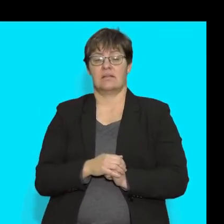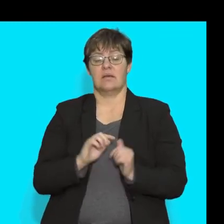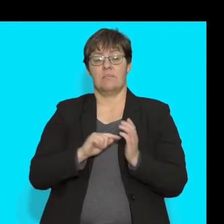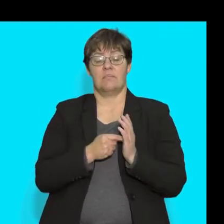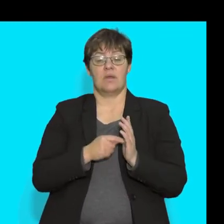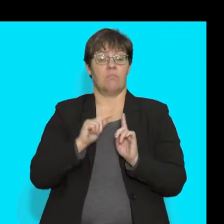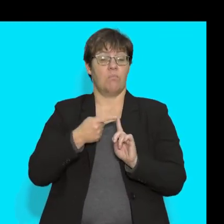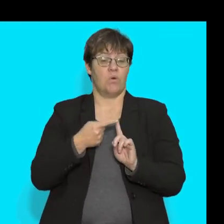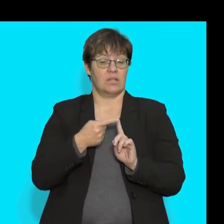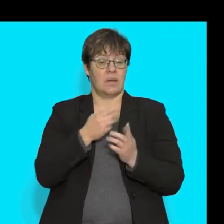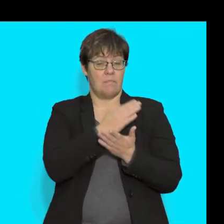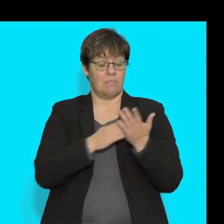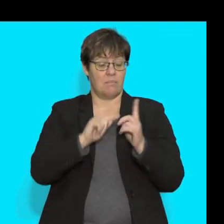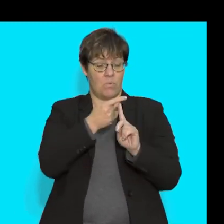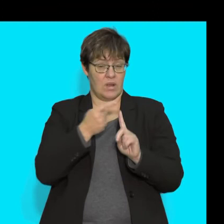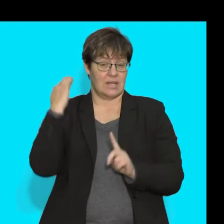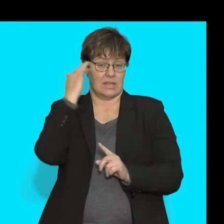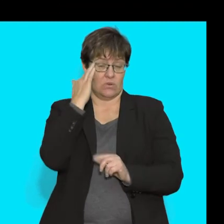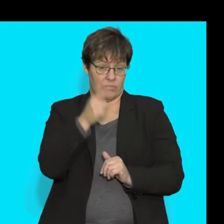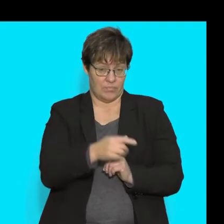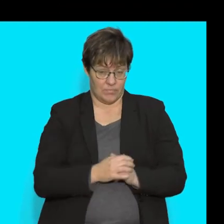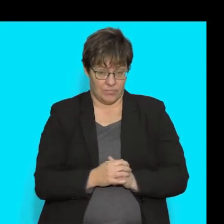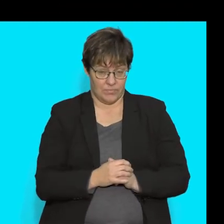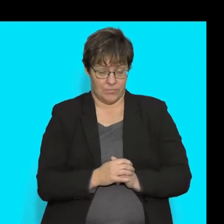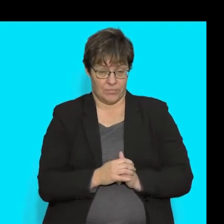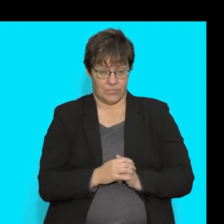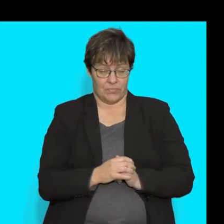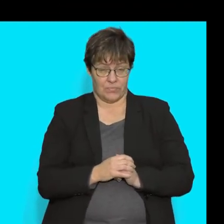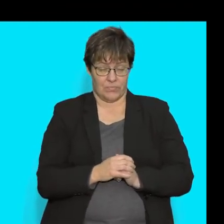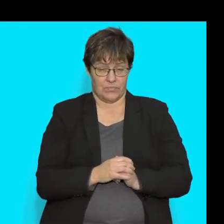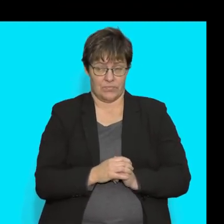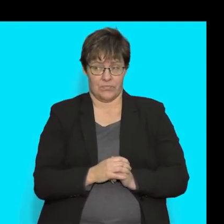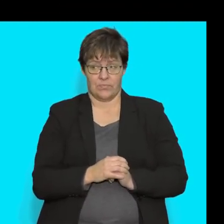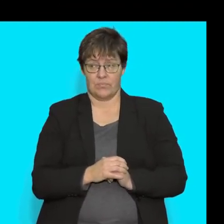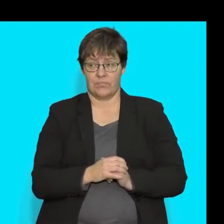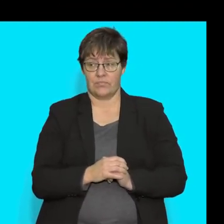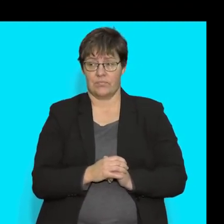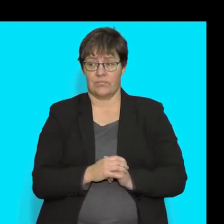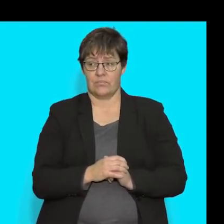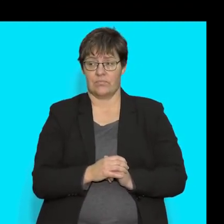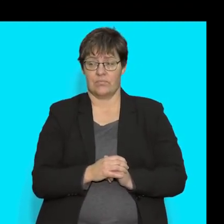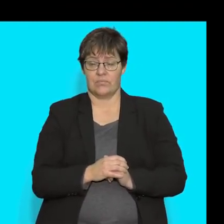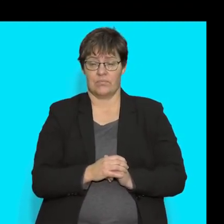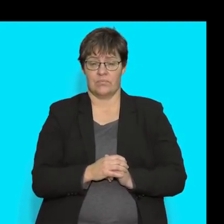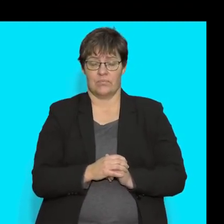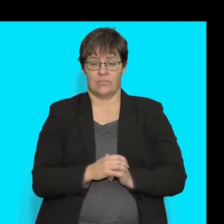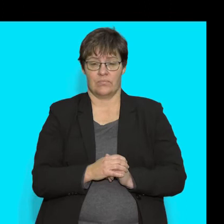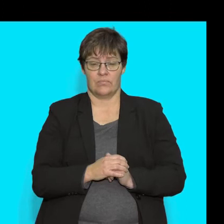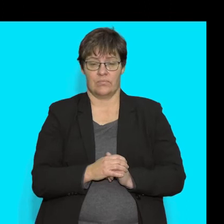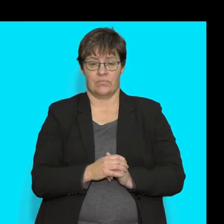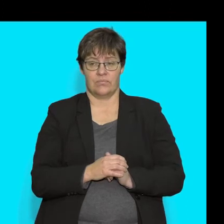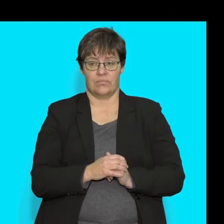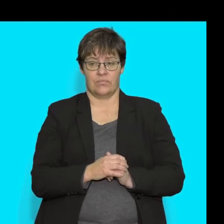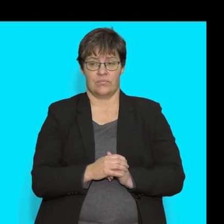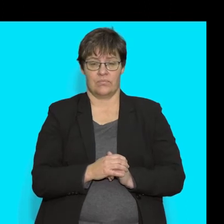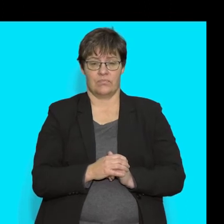midpoint theorem, right? So let me just write the theorem at the top there so that people don't think it's there,